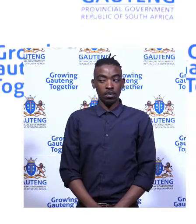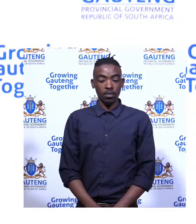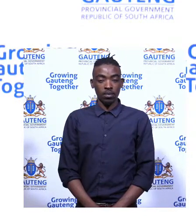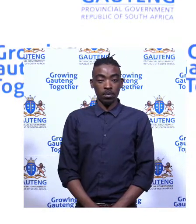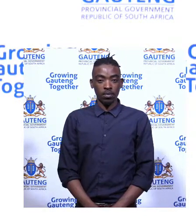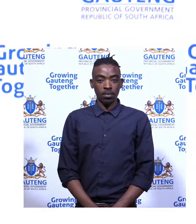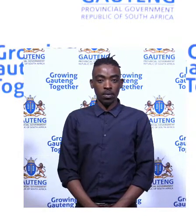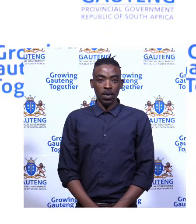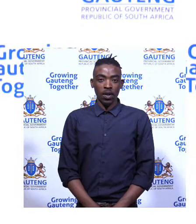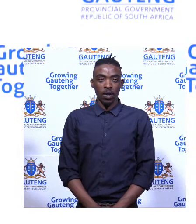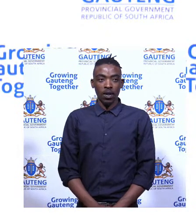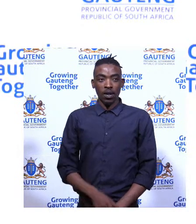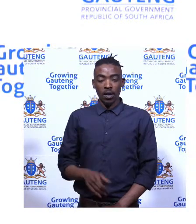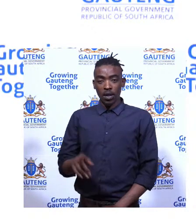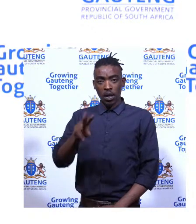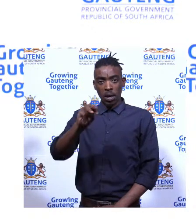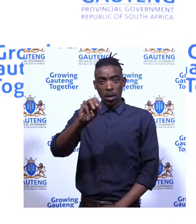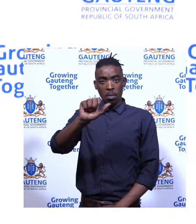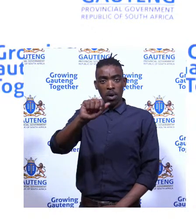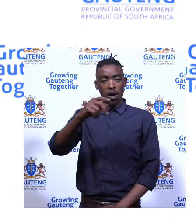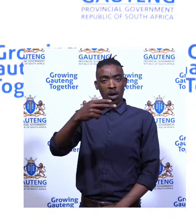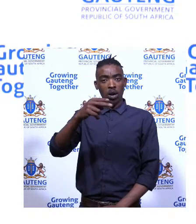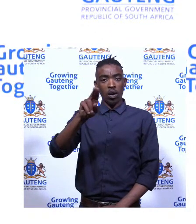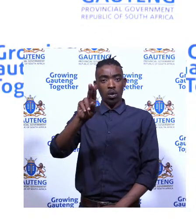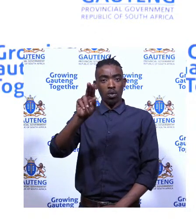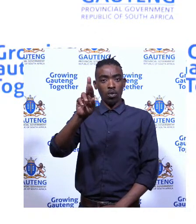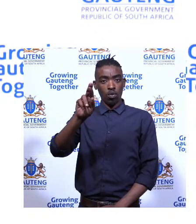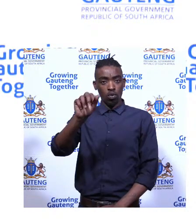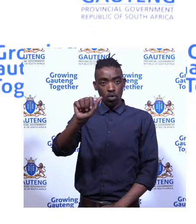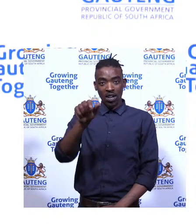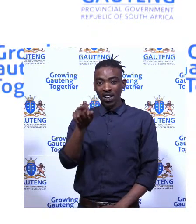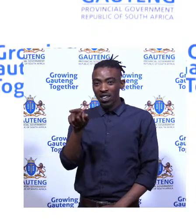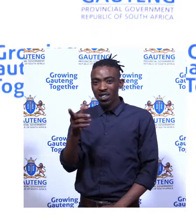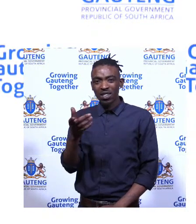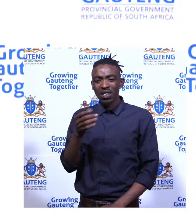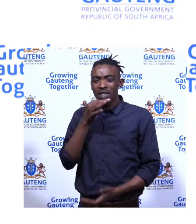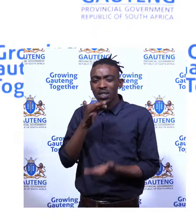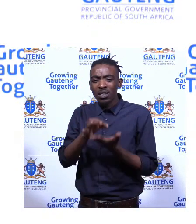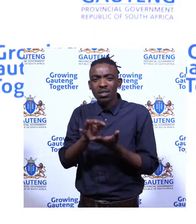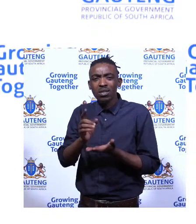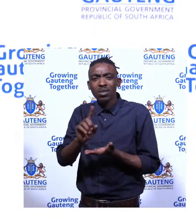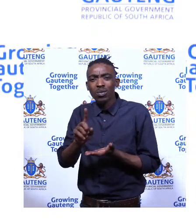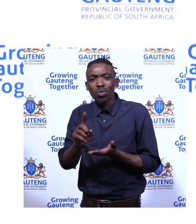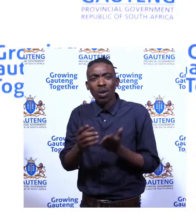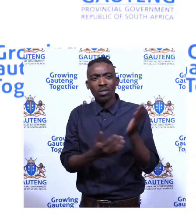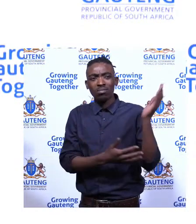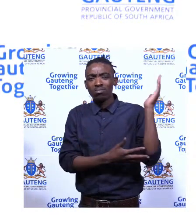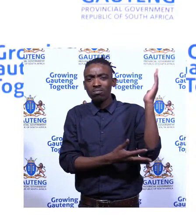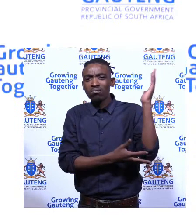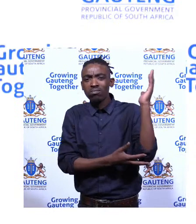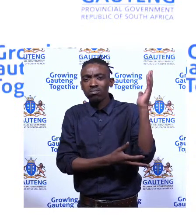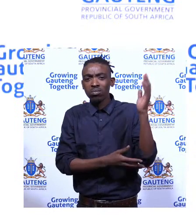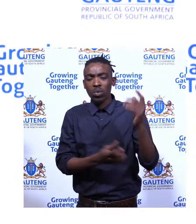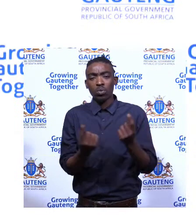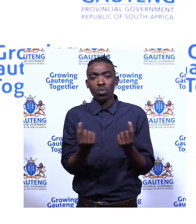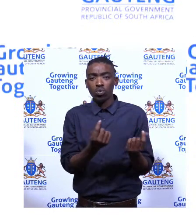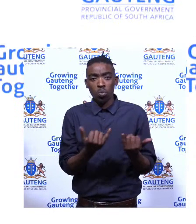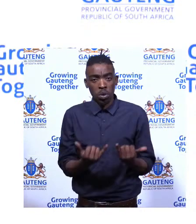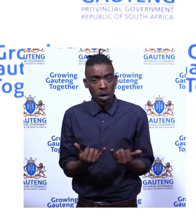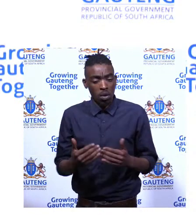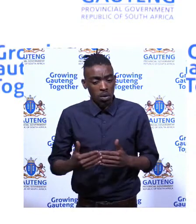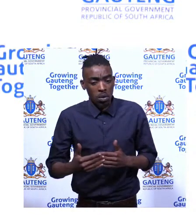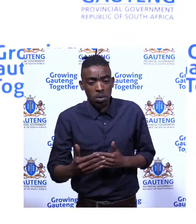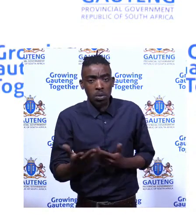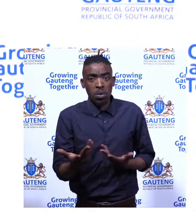Premier David Makura, is what suggestions and representations will he be making